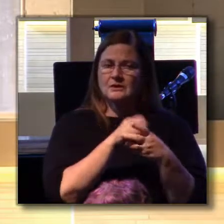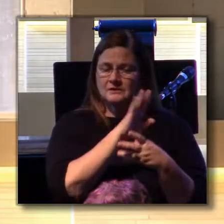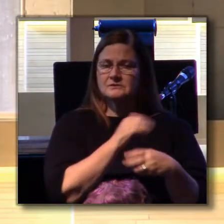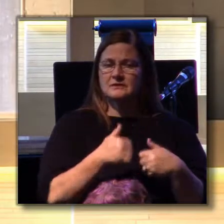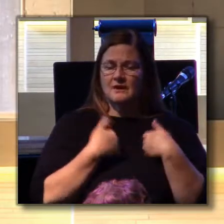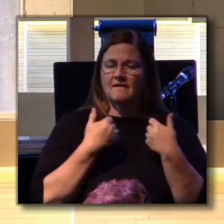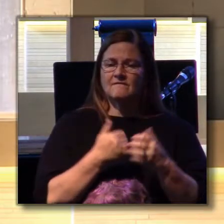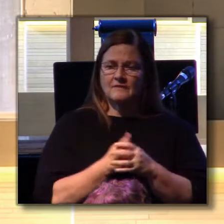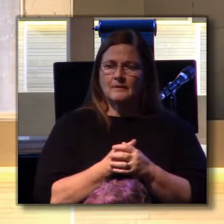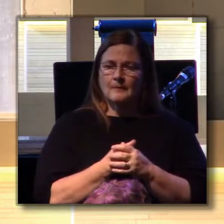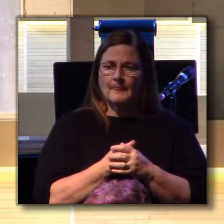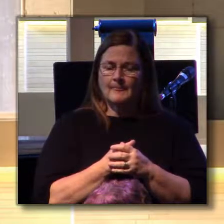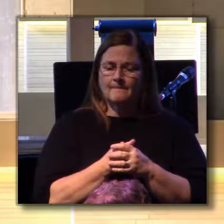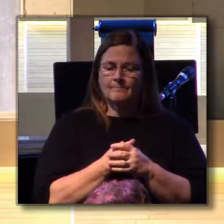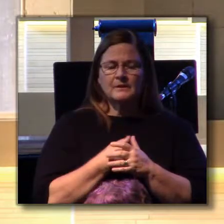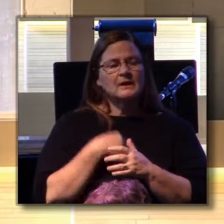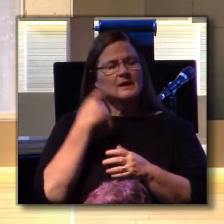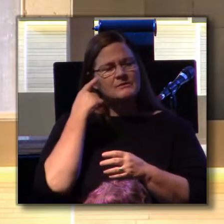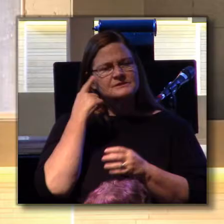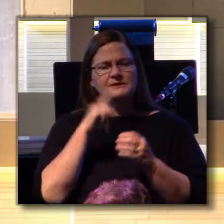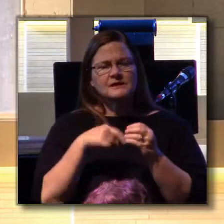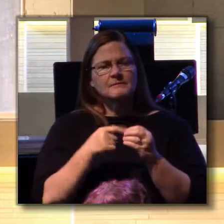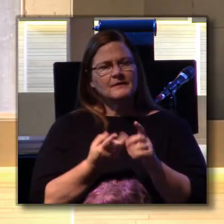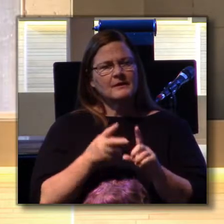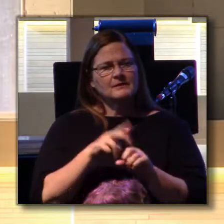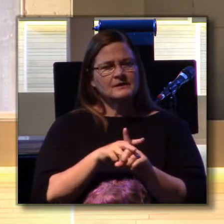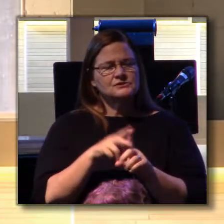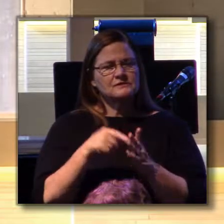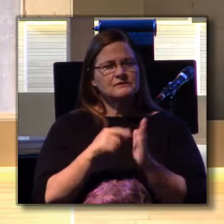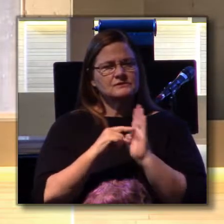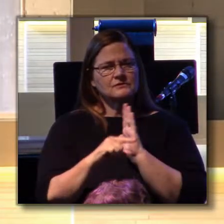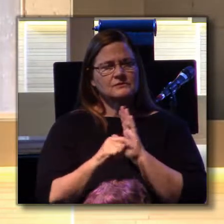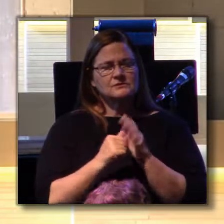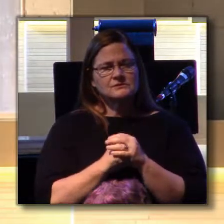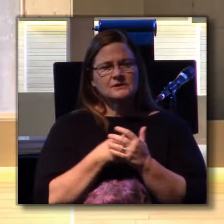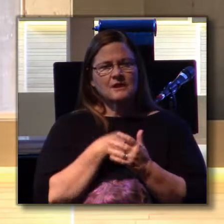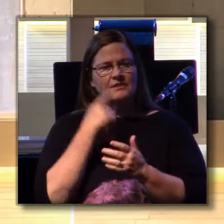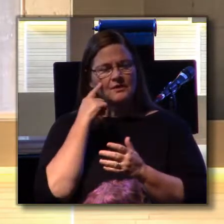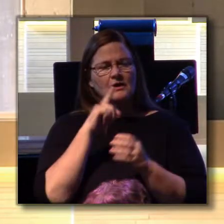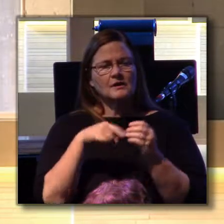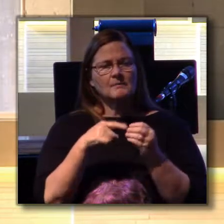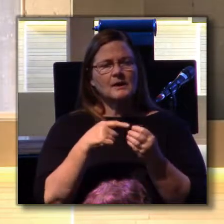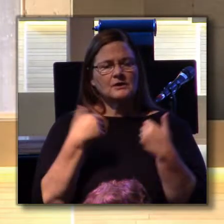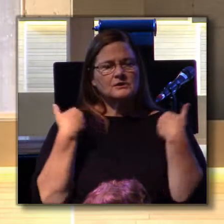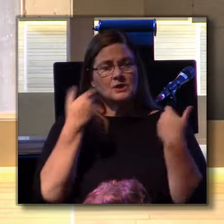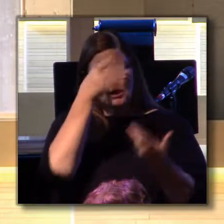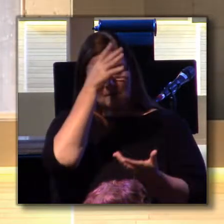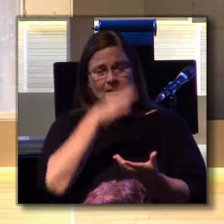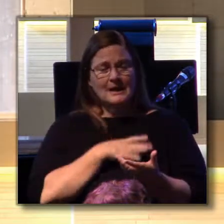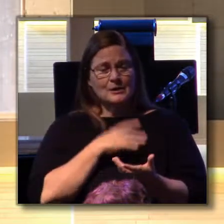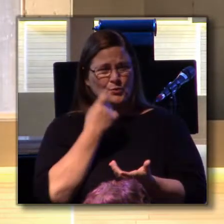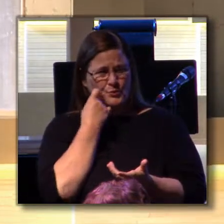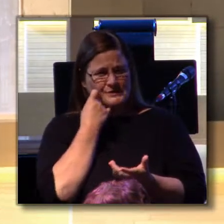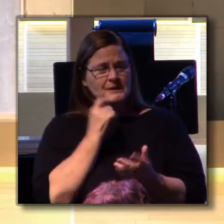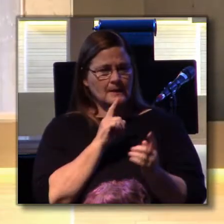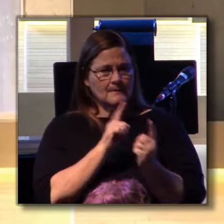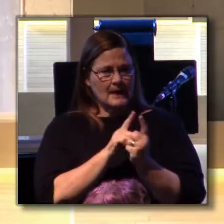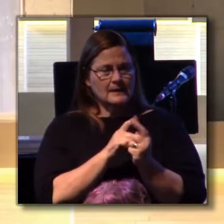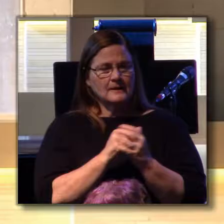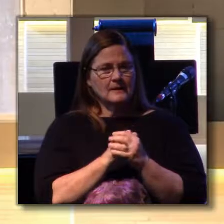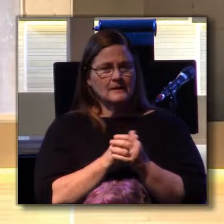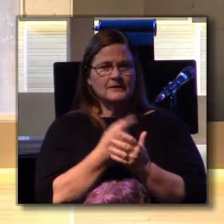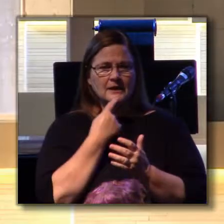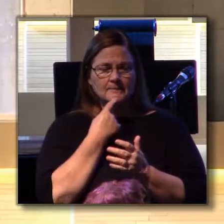And I was thinking about the application of this verse, and I thought about a young man that I met recently. I've mentioned before from the